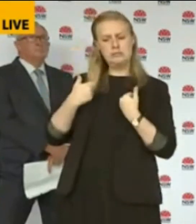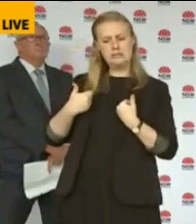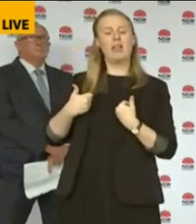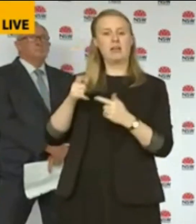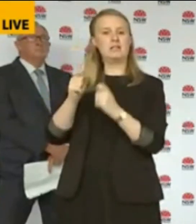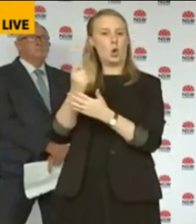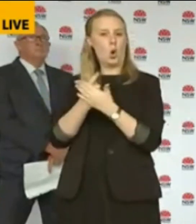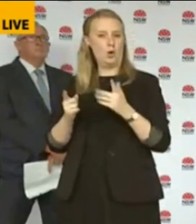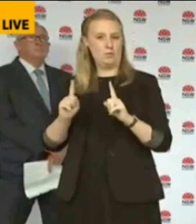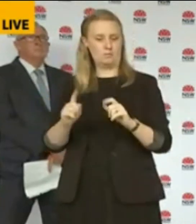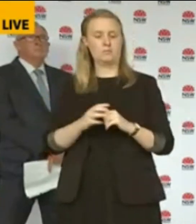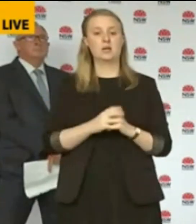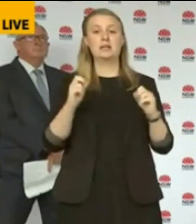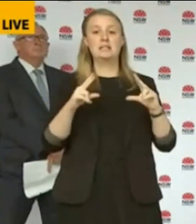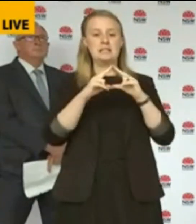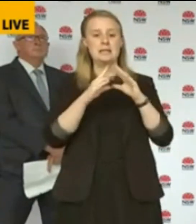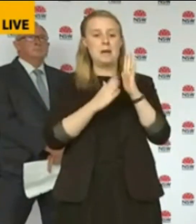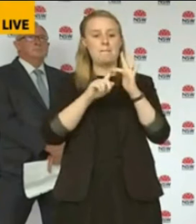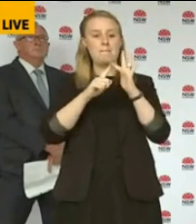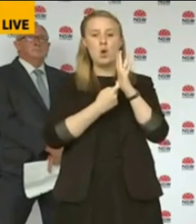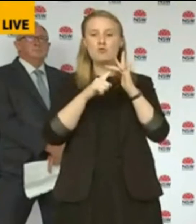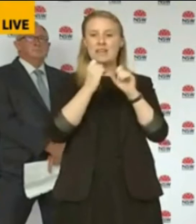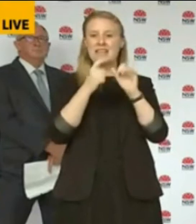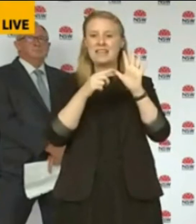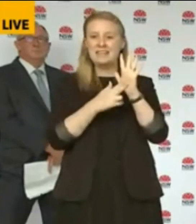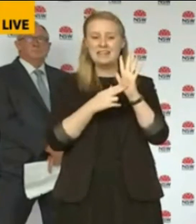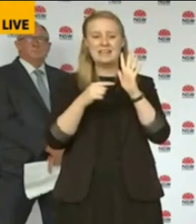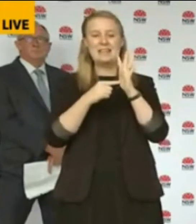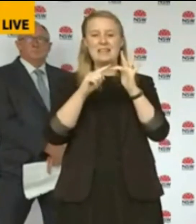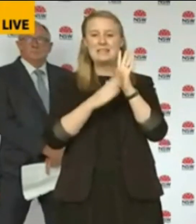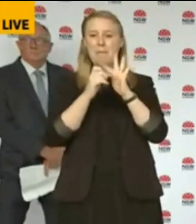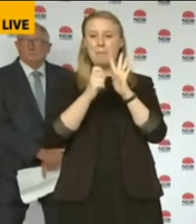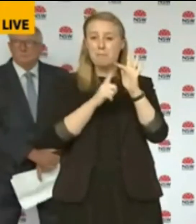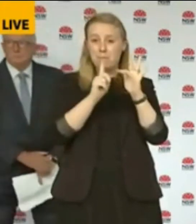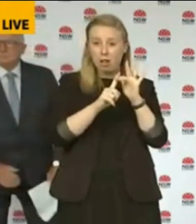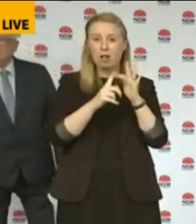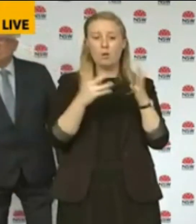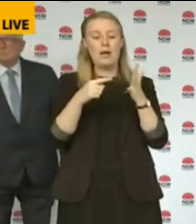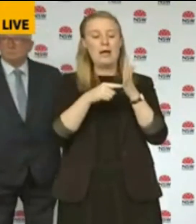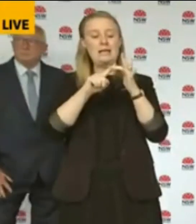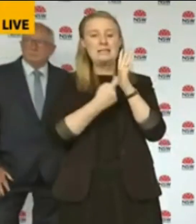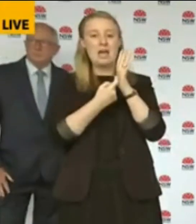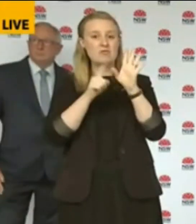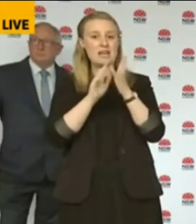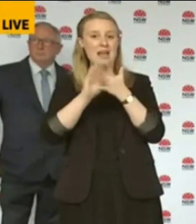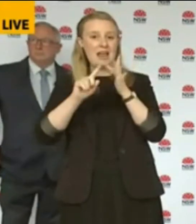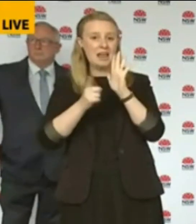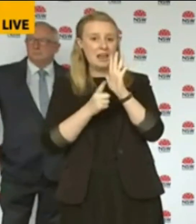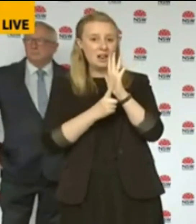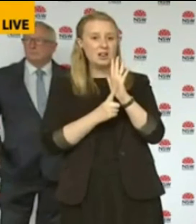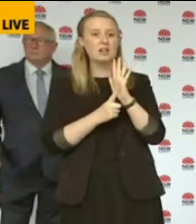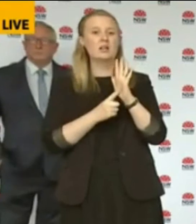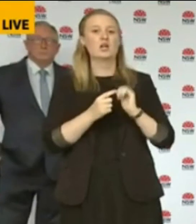Sydney Murugan Temple at Mary's Hill on the Friday the 1st of January from 12:40 p.m.